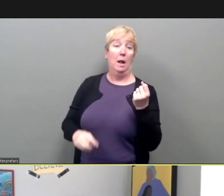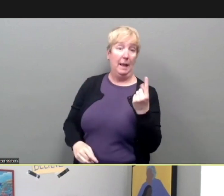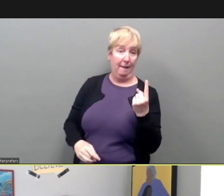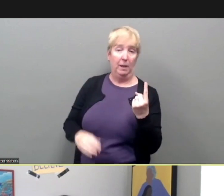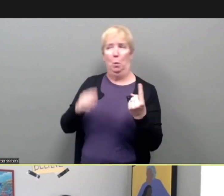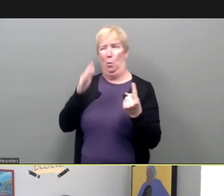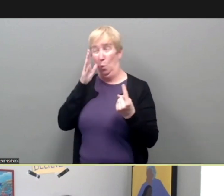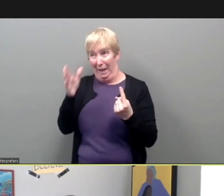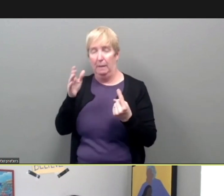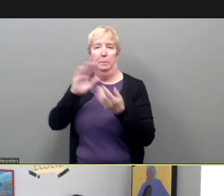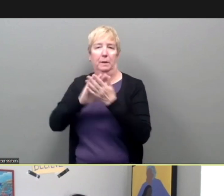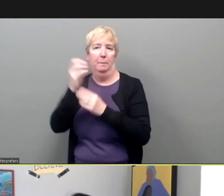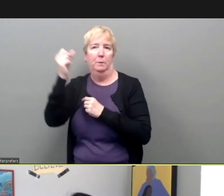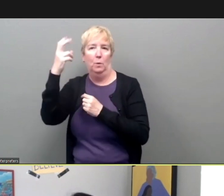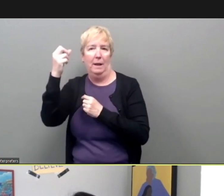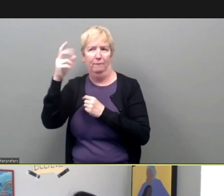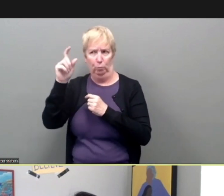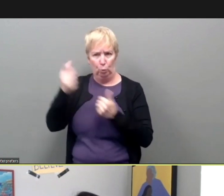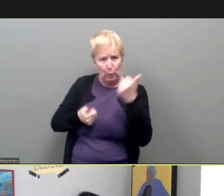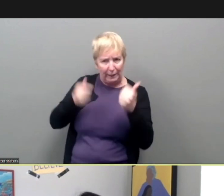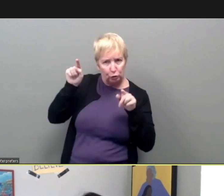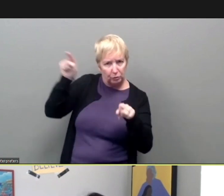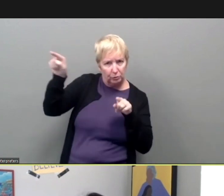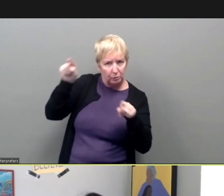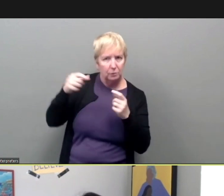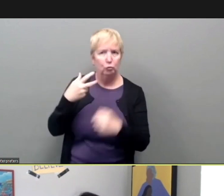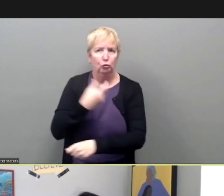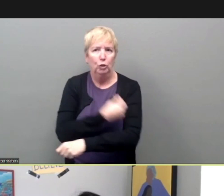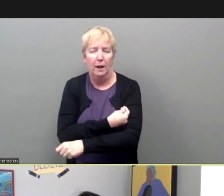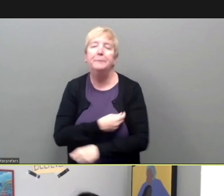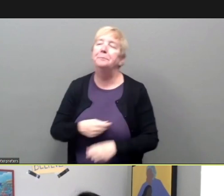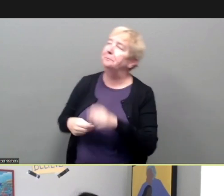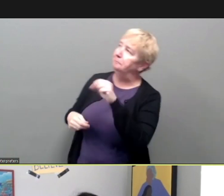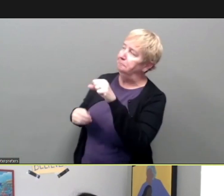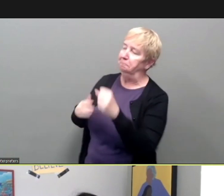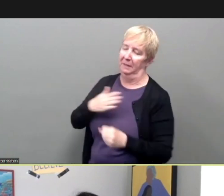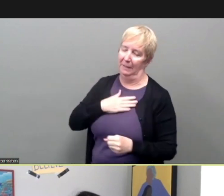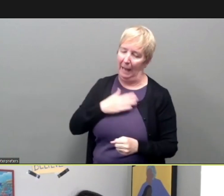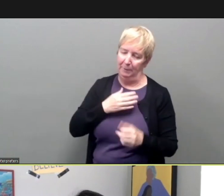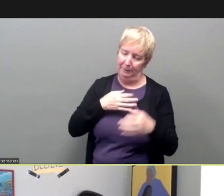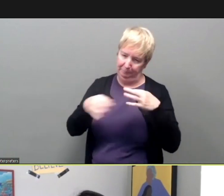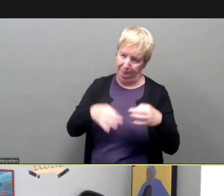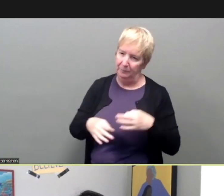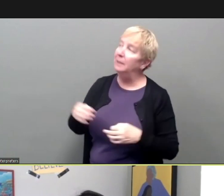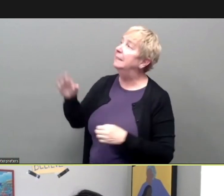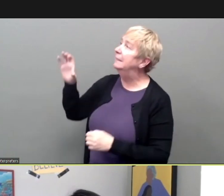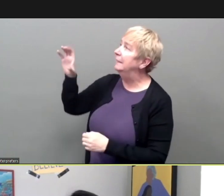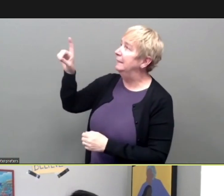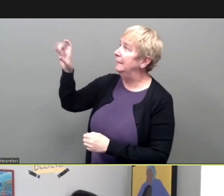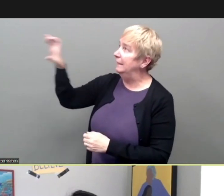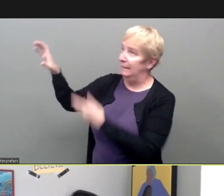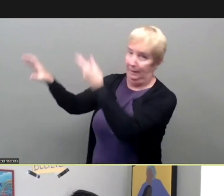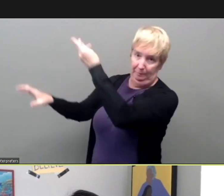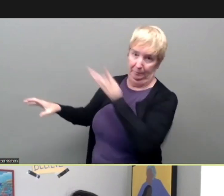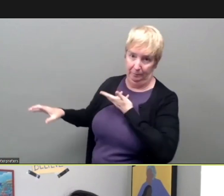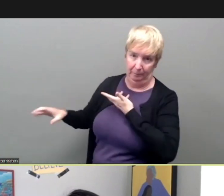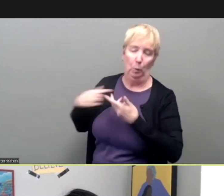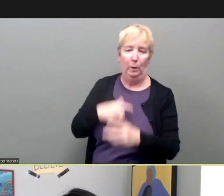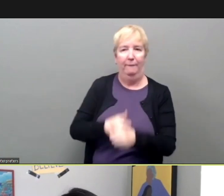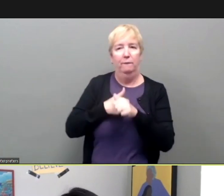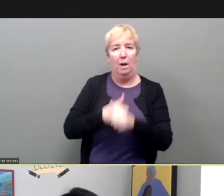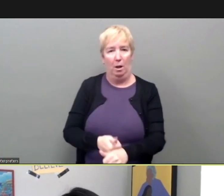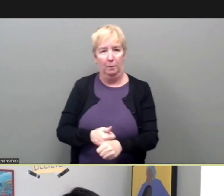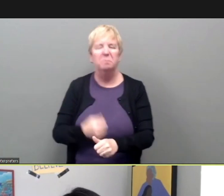Okay, yeah, I'm happy to share with that. So that was guidance we got from the CDC. So basically, let's say you're 11 and in